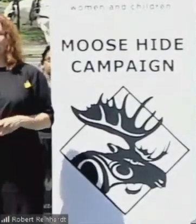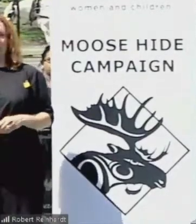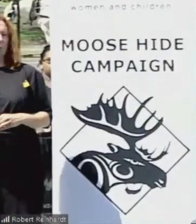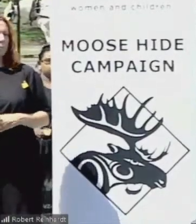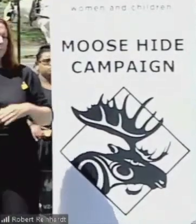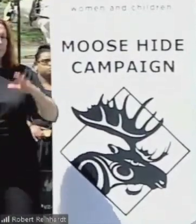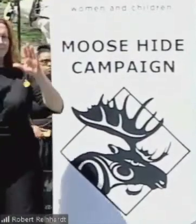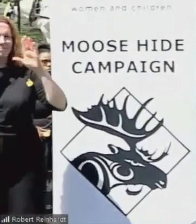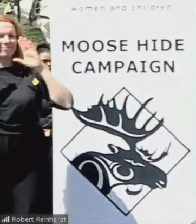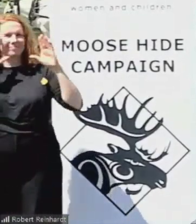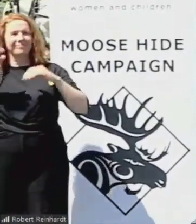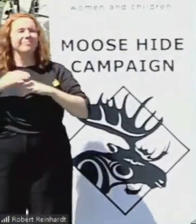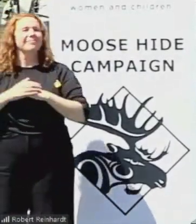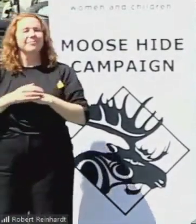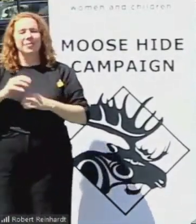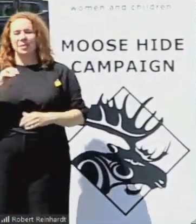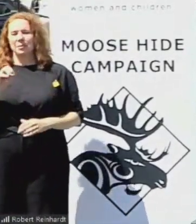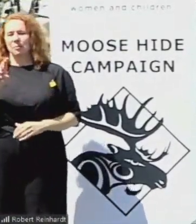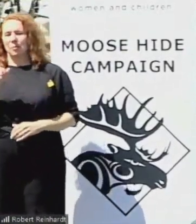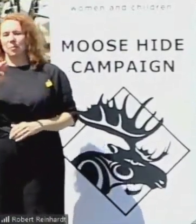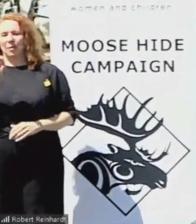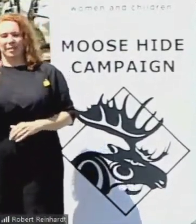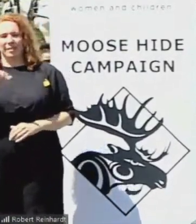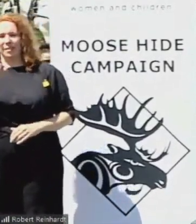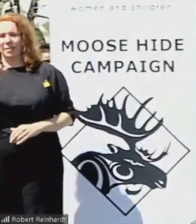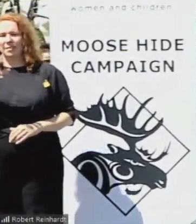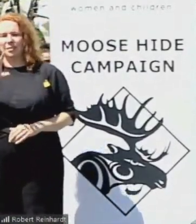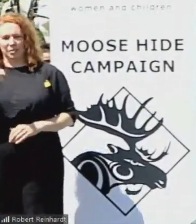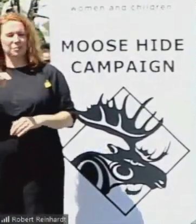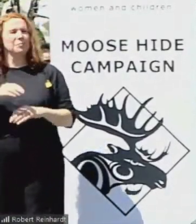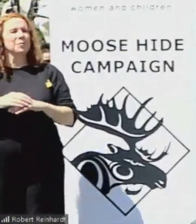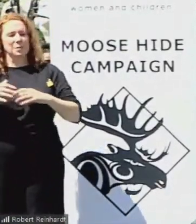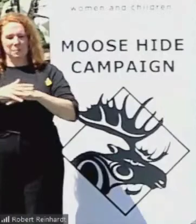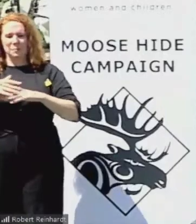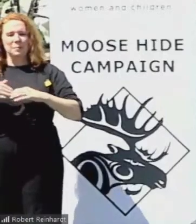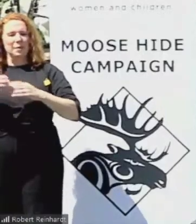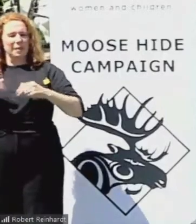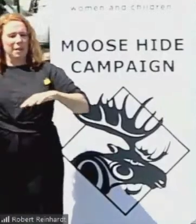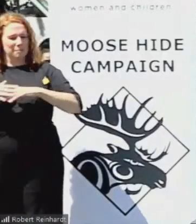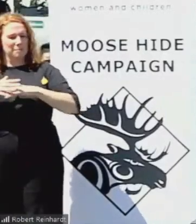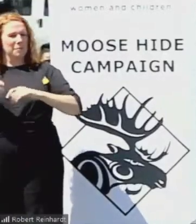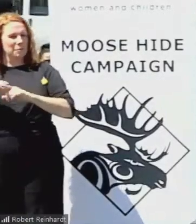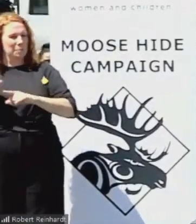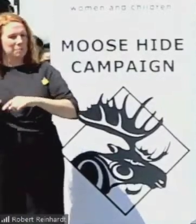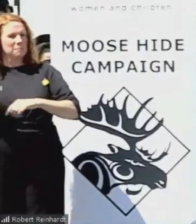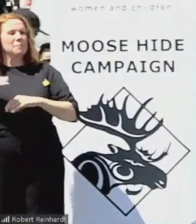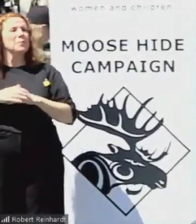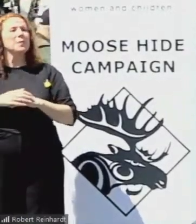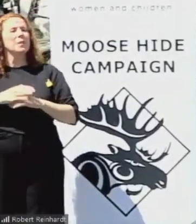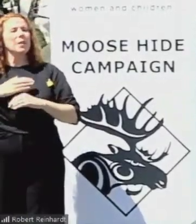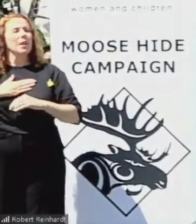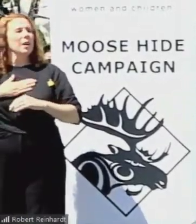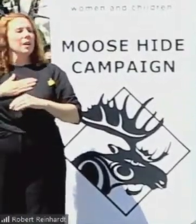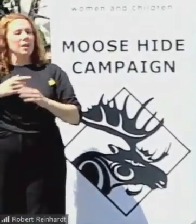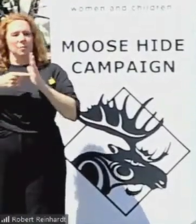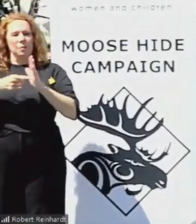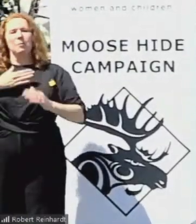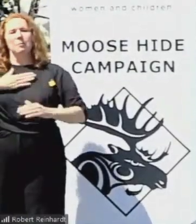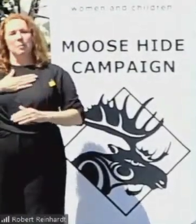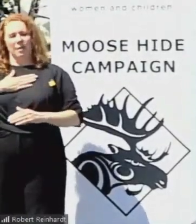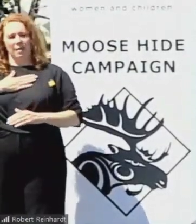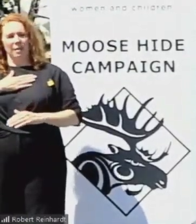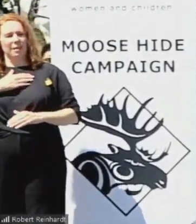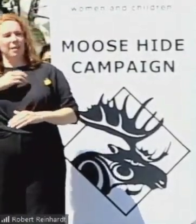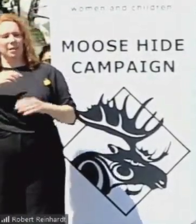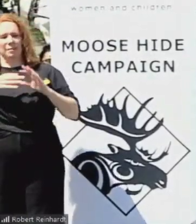Hi everybody, my name is Miranda Johnson. I'm from the Kwakwaka'wakw Nation. I represent my relative Angeline Pete.